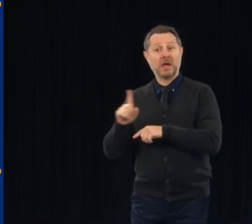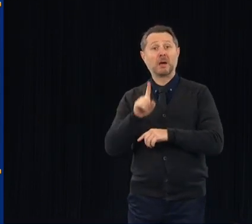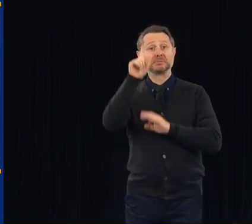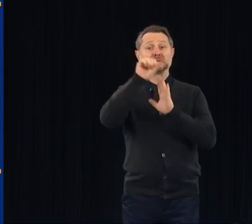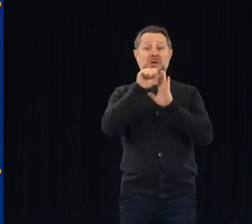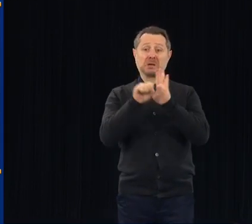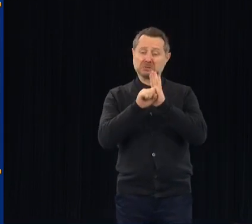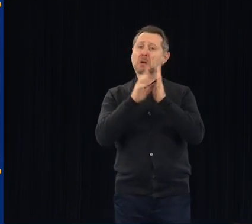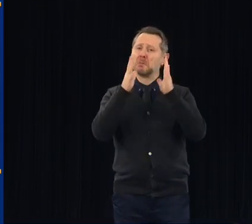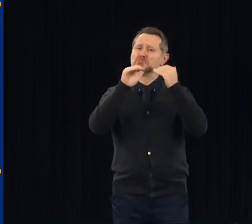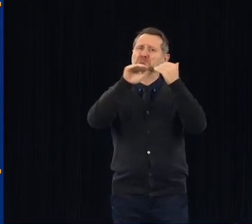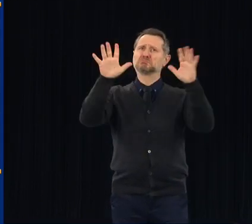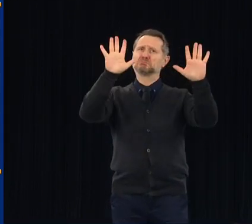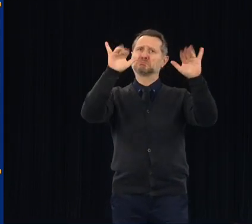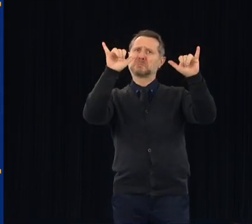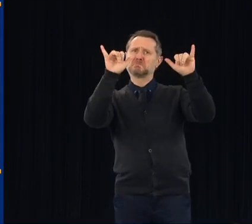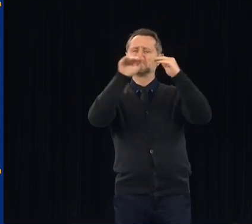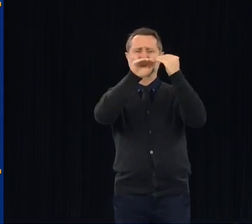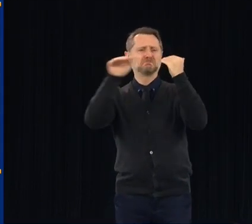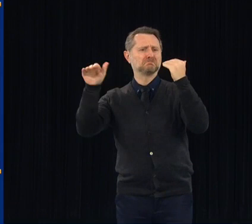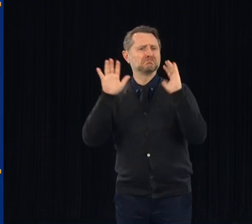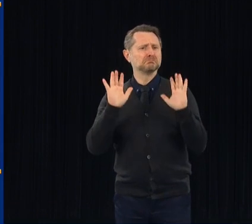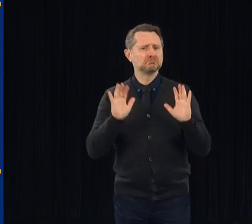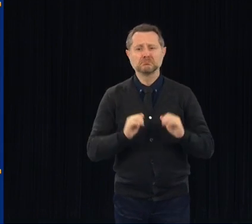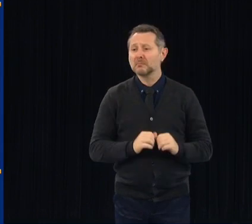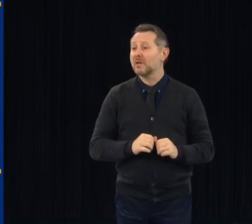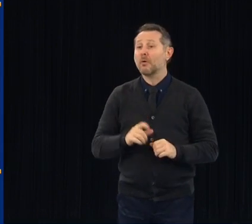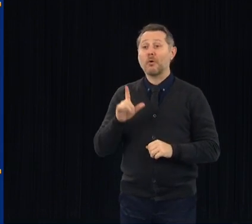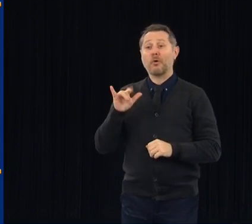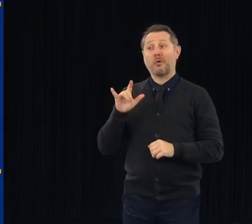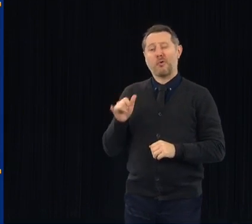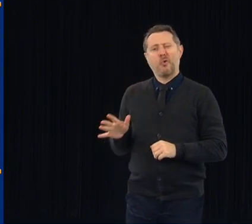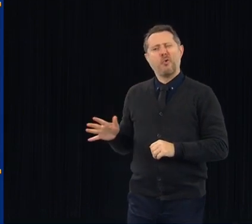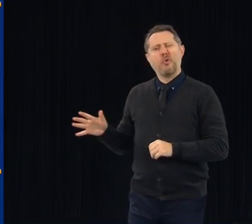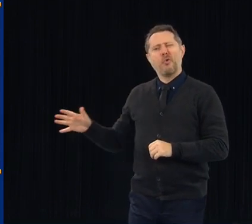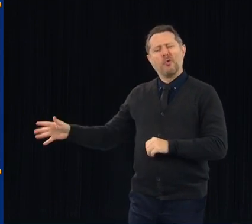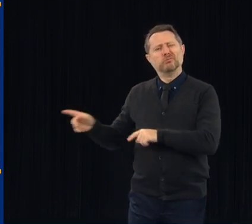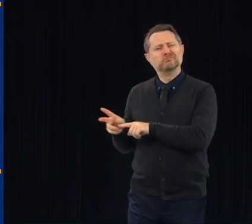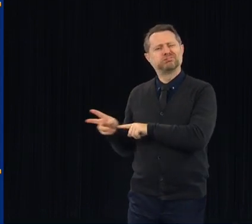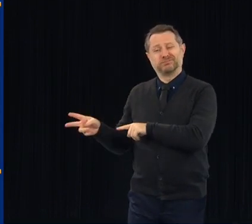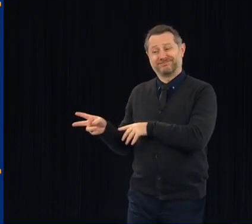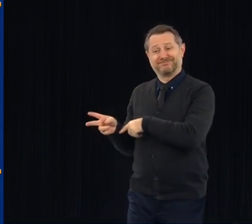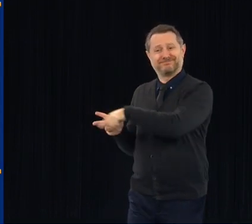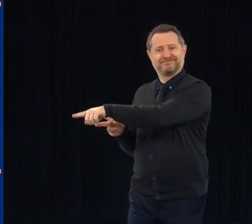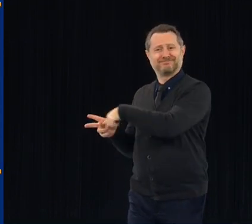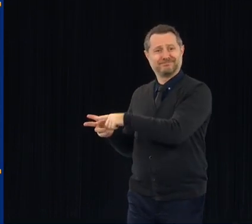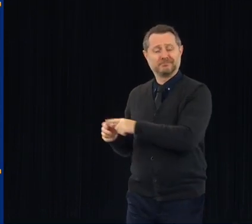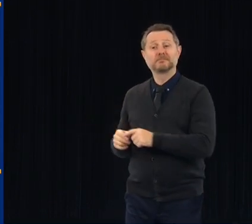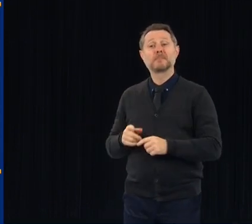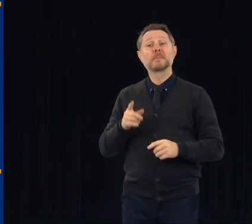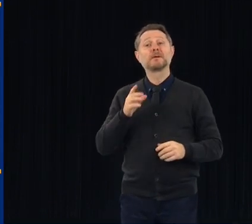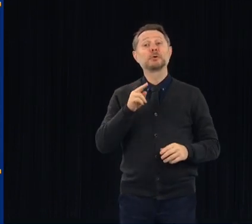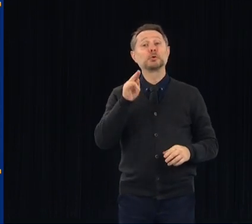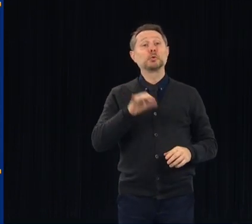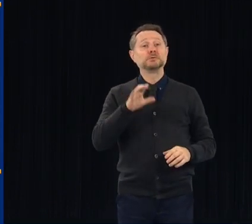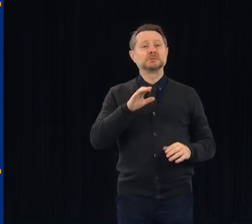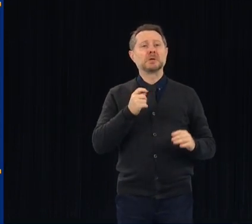And as Long Island grows, the percentage of cases in New York City has reduced.